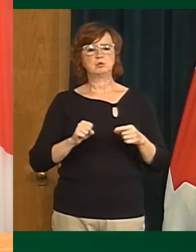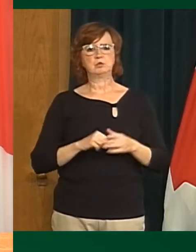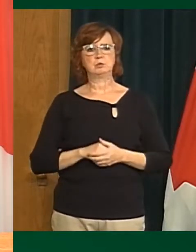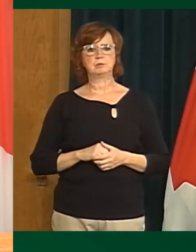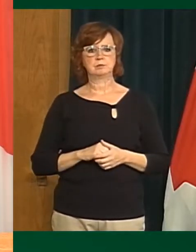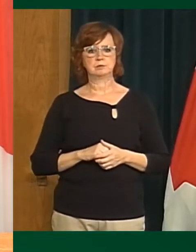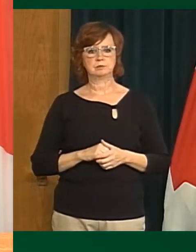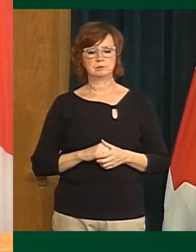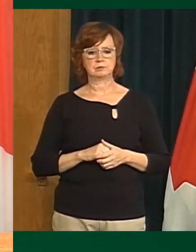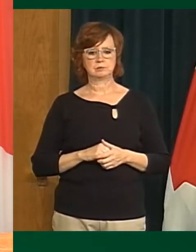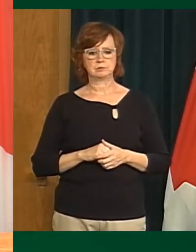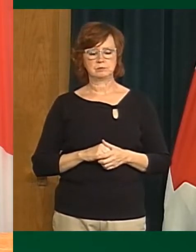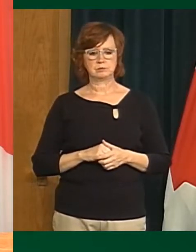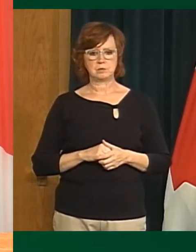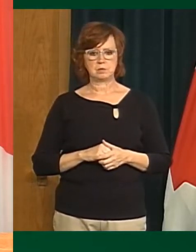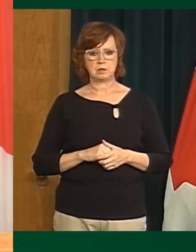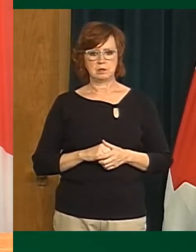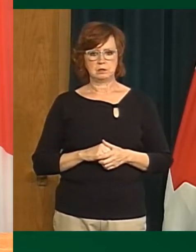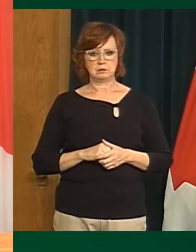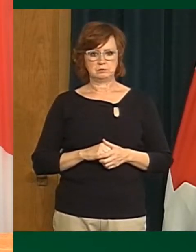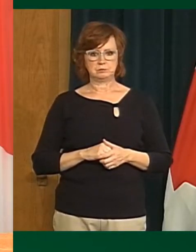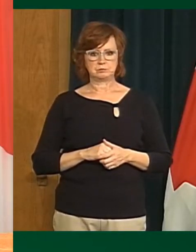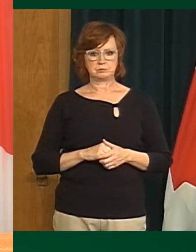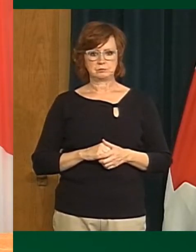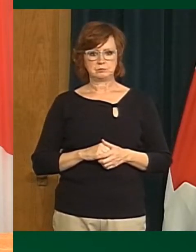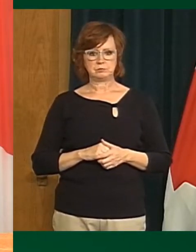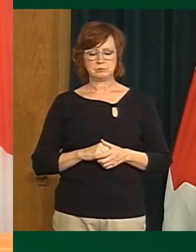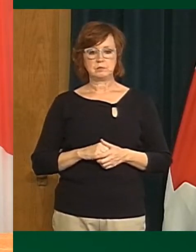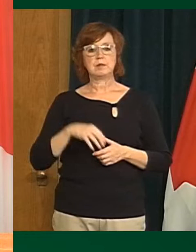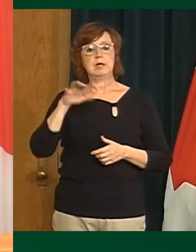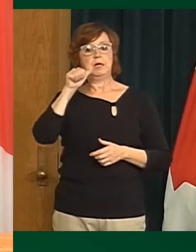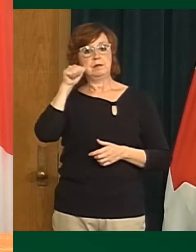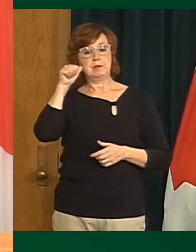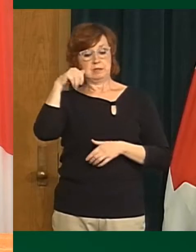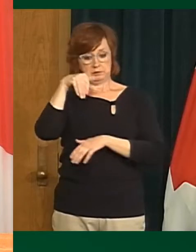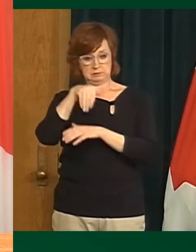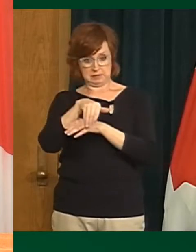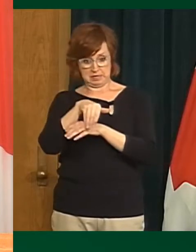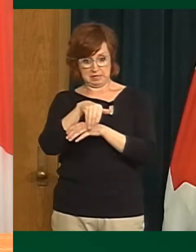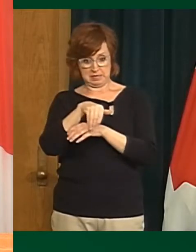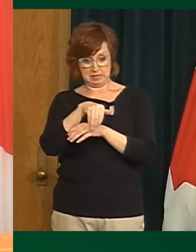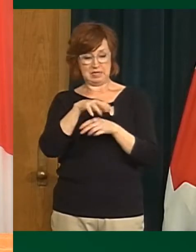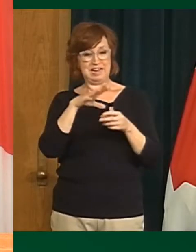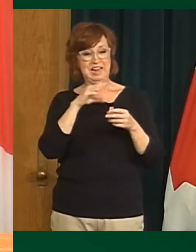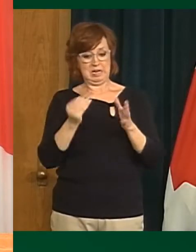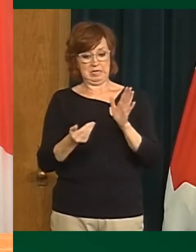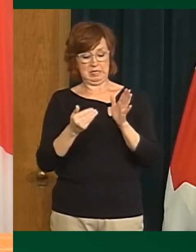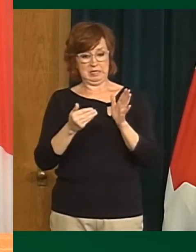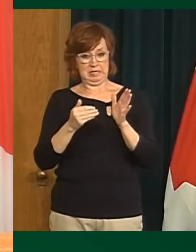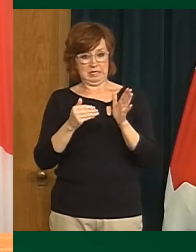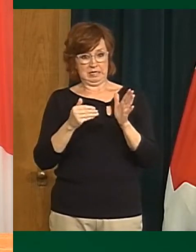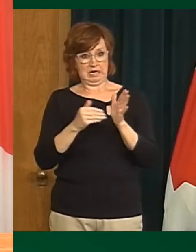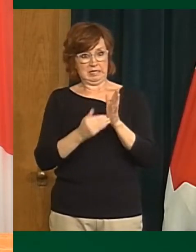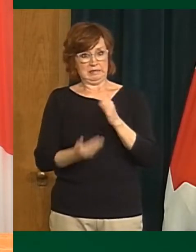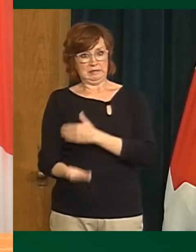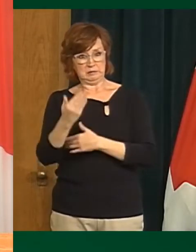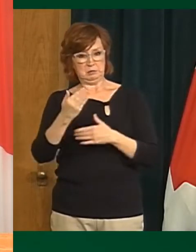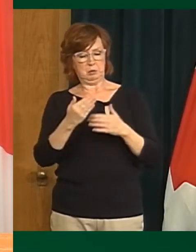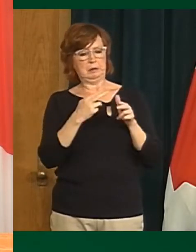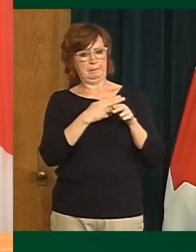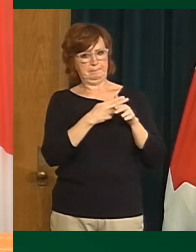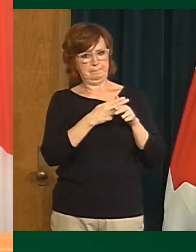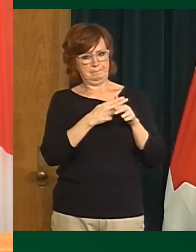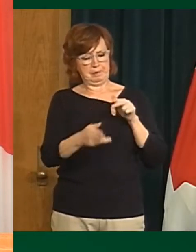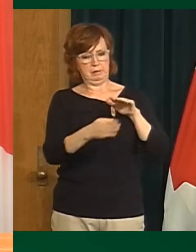A couple of things. We have just received some preliminary information yesterday evening and this morning. And if there's anything